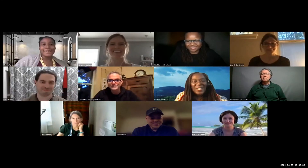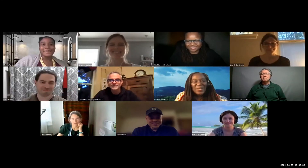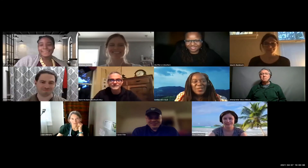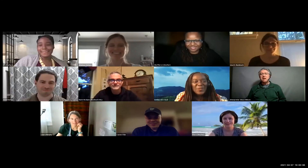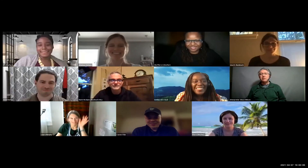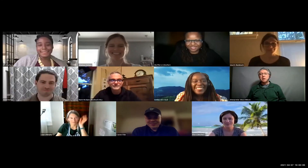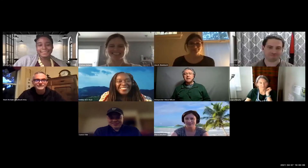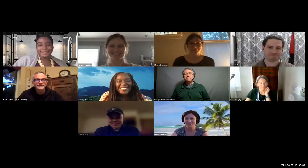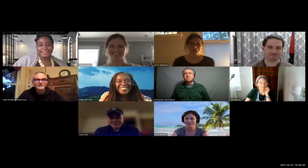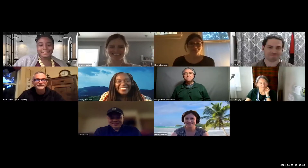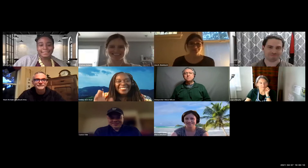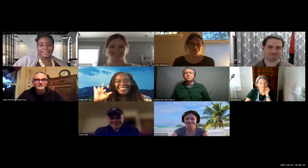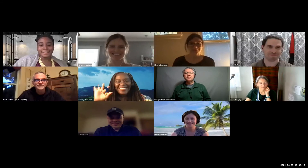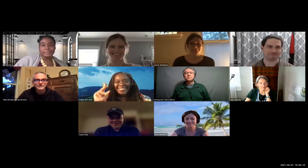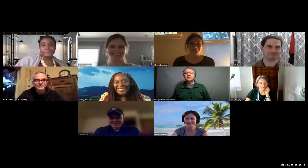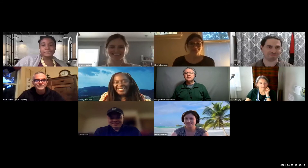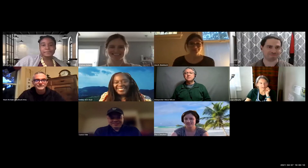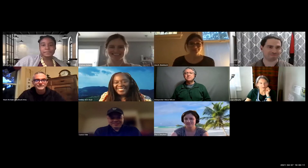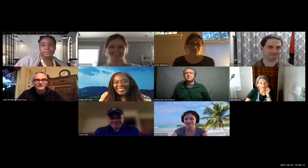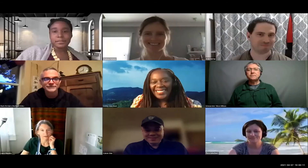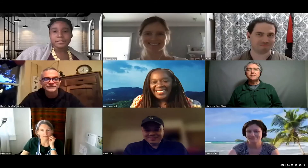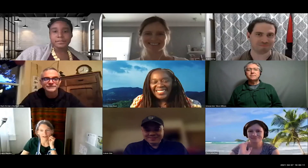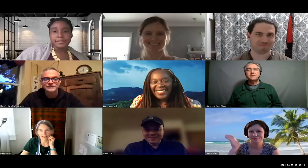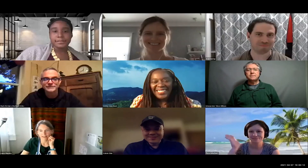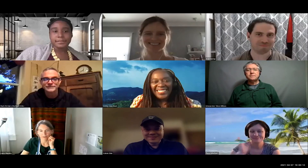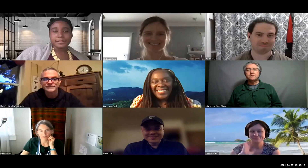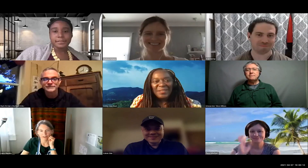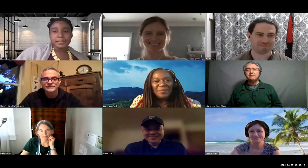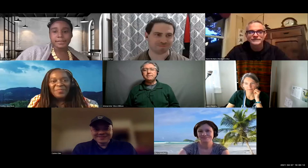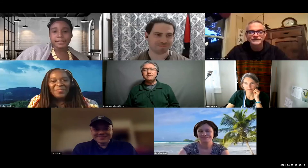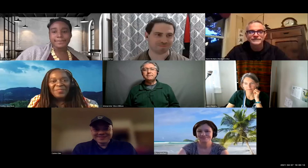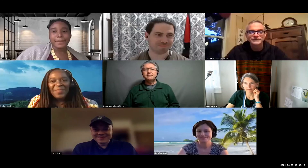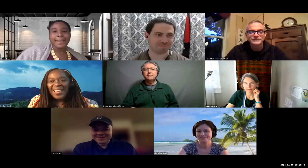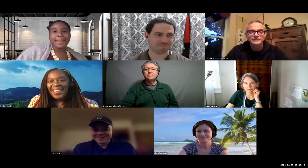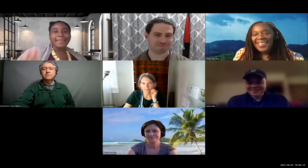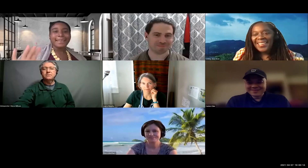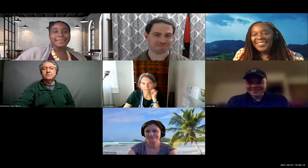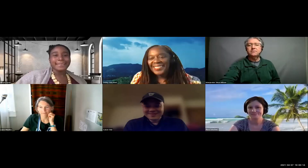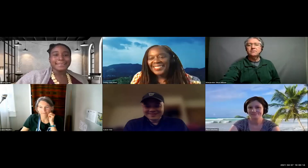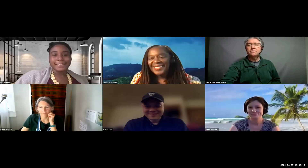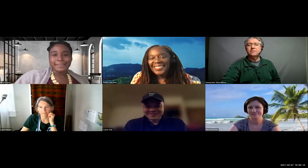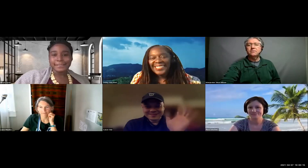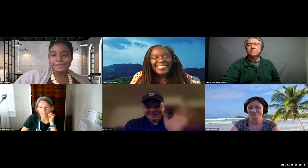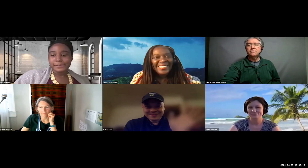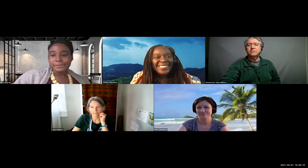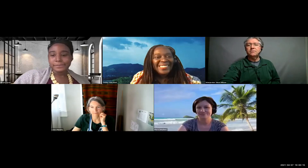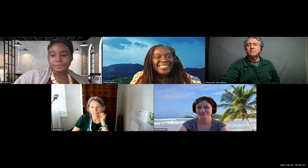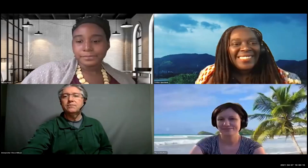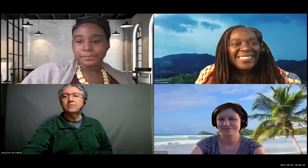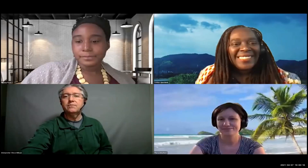you. Thank you. Bye, everybody. Thank you all. Bye. That was fun. Bye.